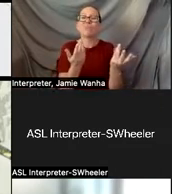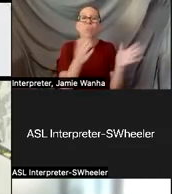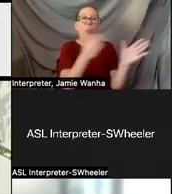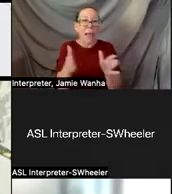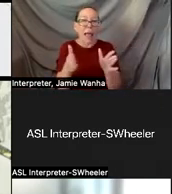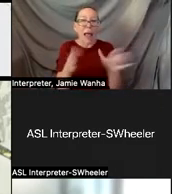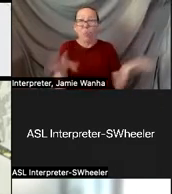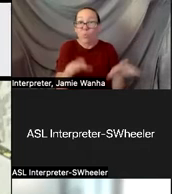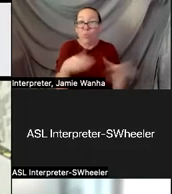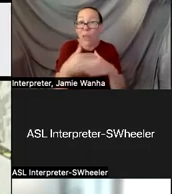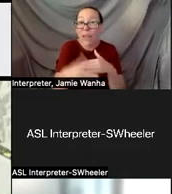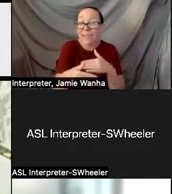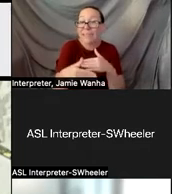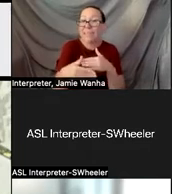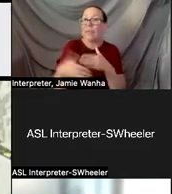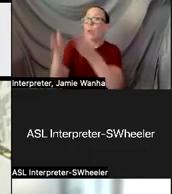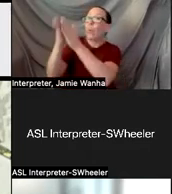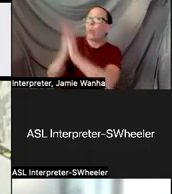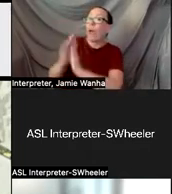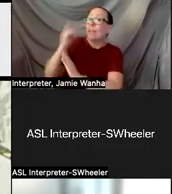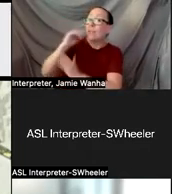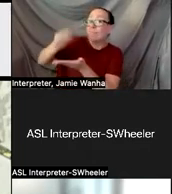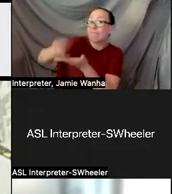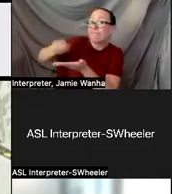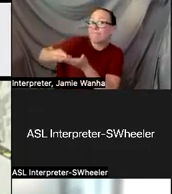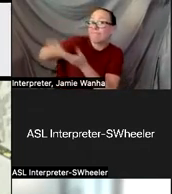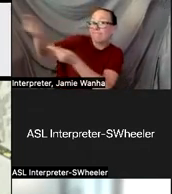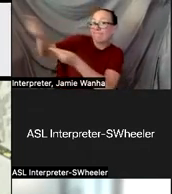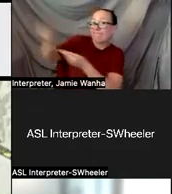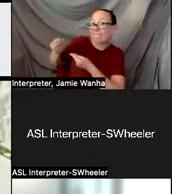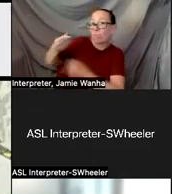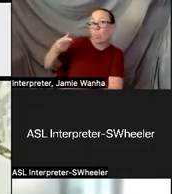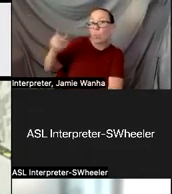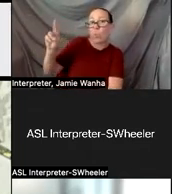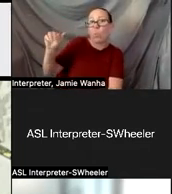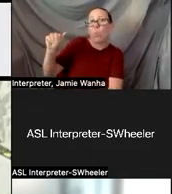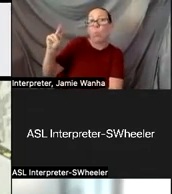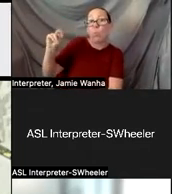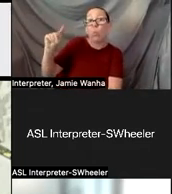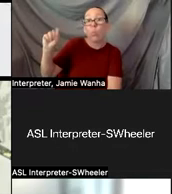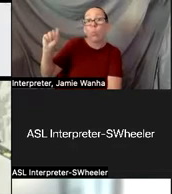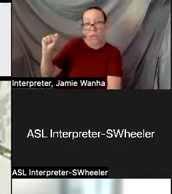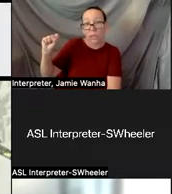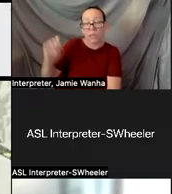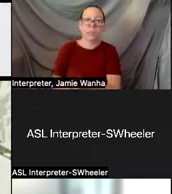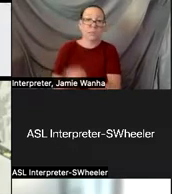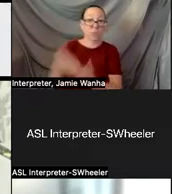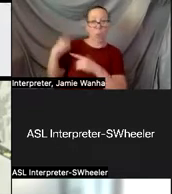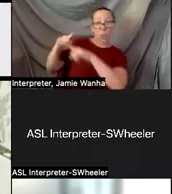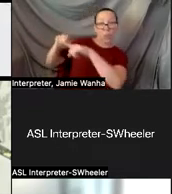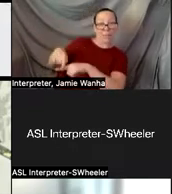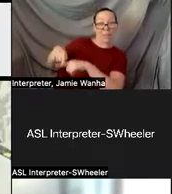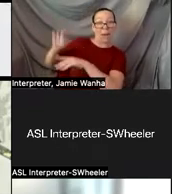caused by an earthquake. So we rely on some of our other departments in the county and